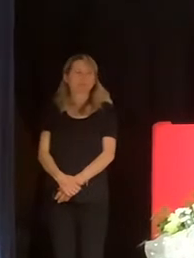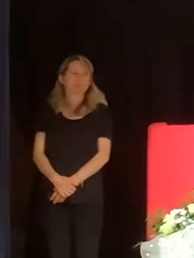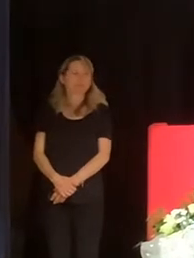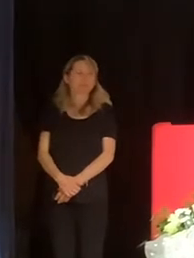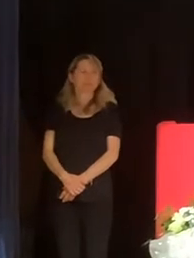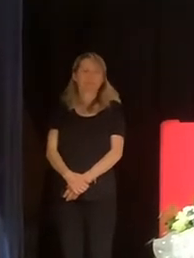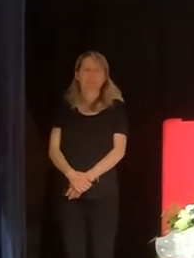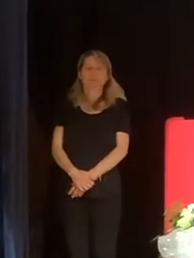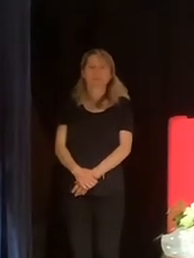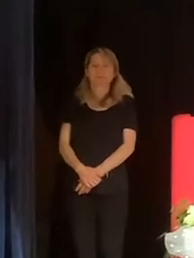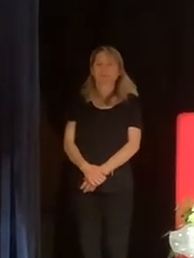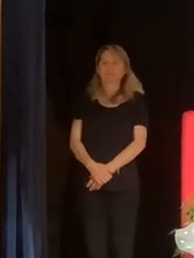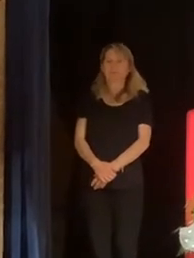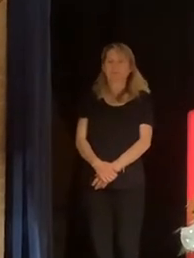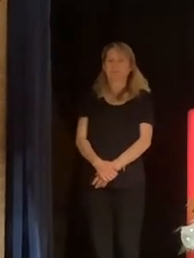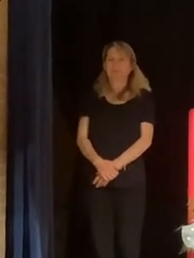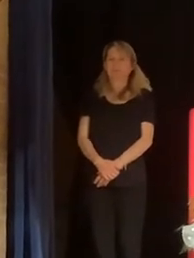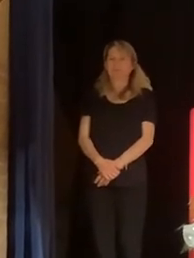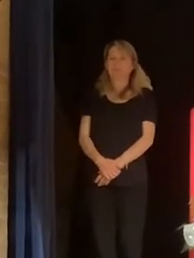better. Graduates,